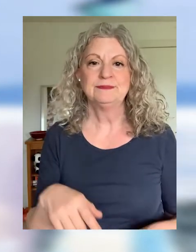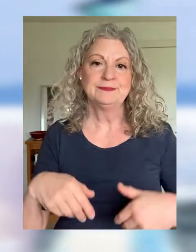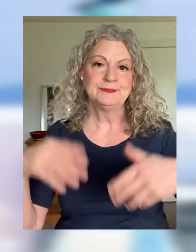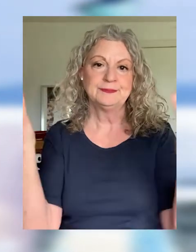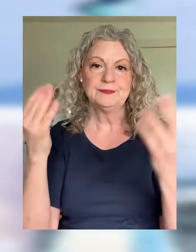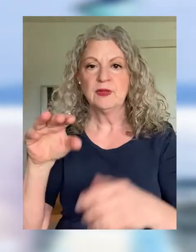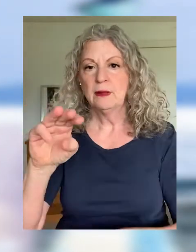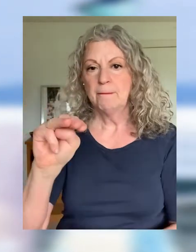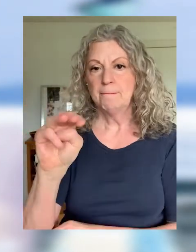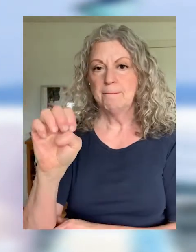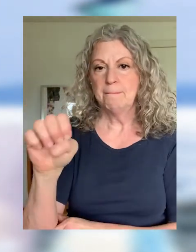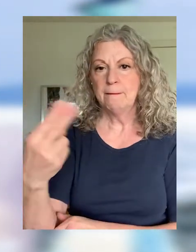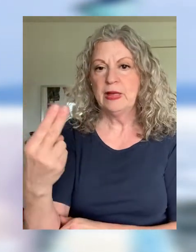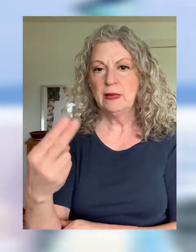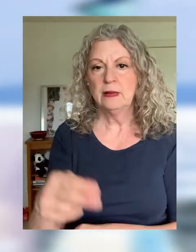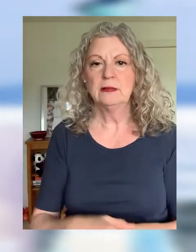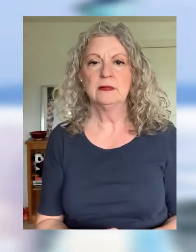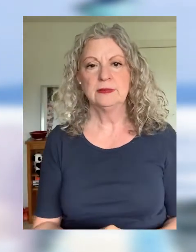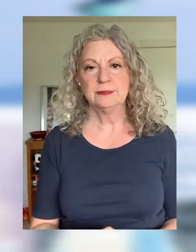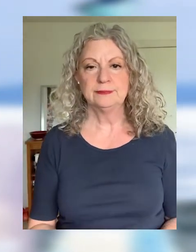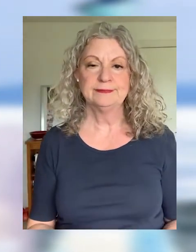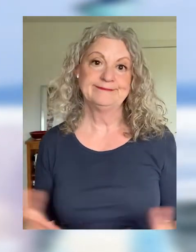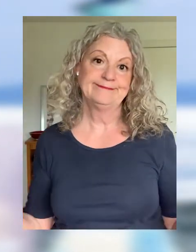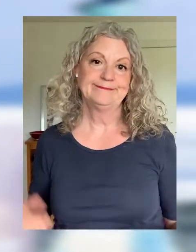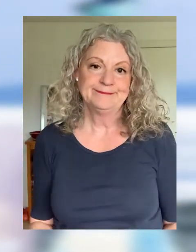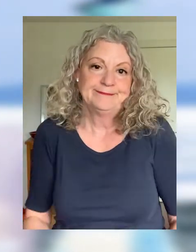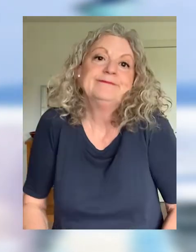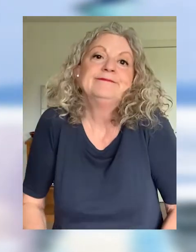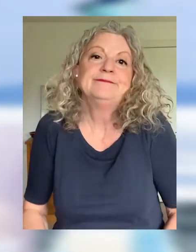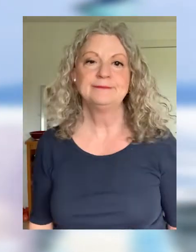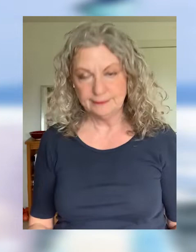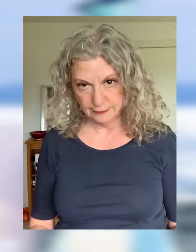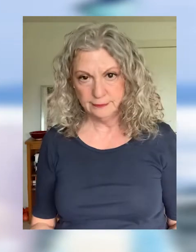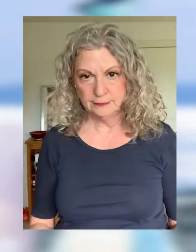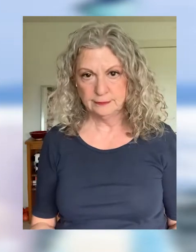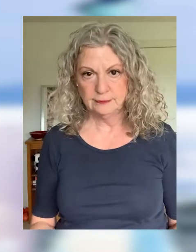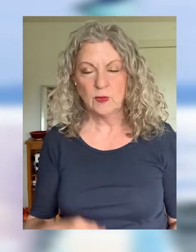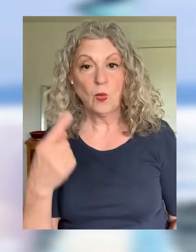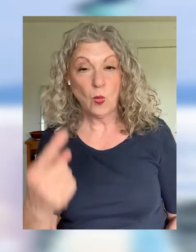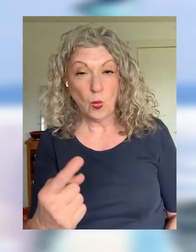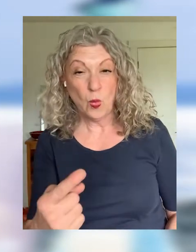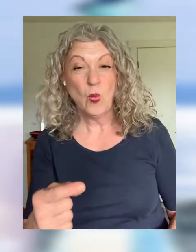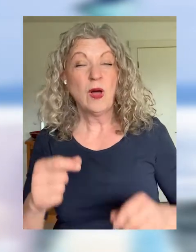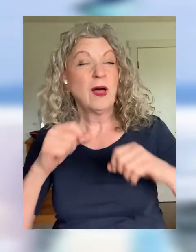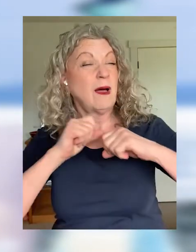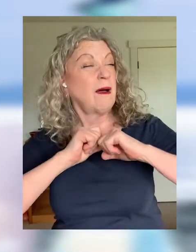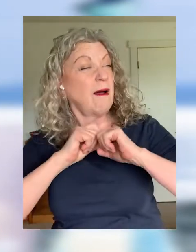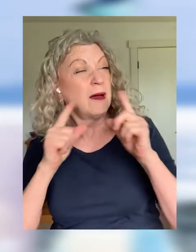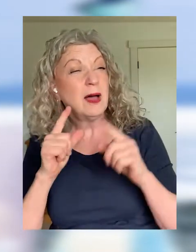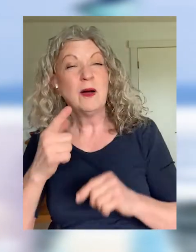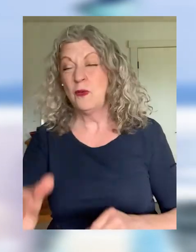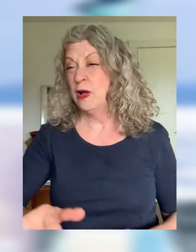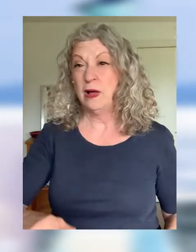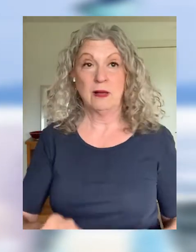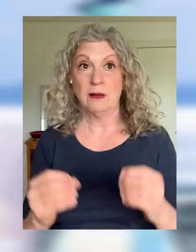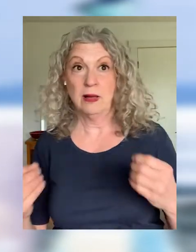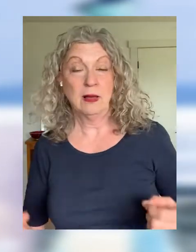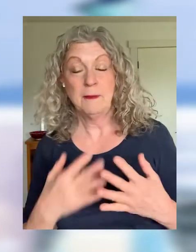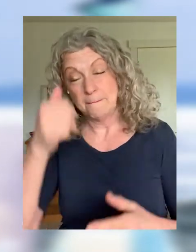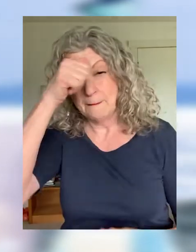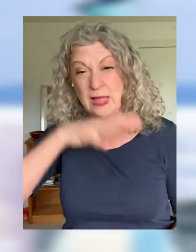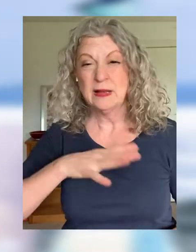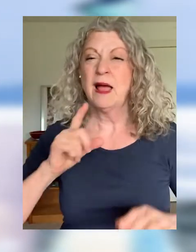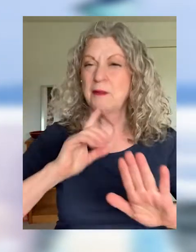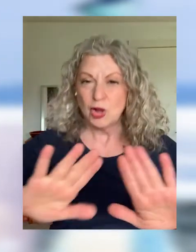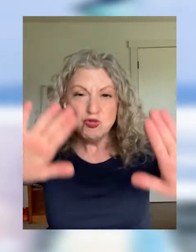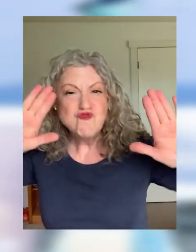Meh, says a third in a virtual shrug. One amazingly resilient young man types in all